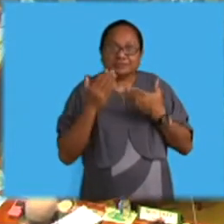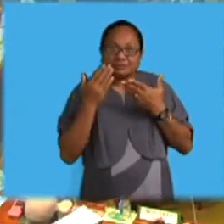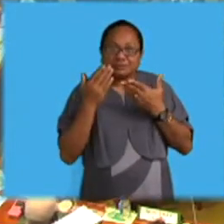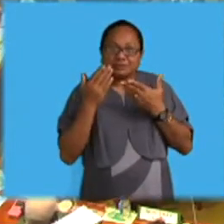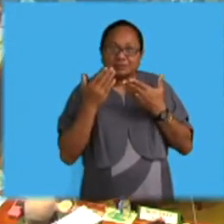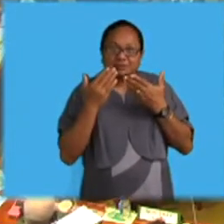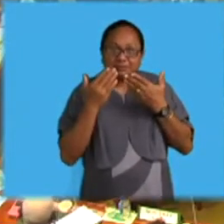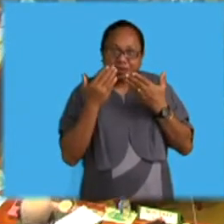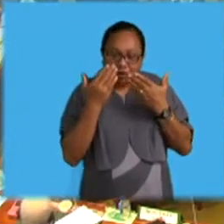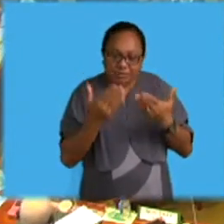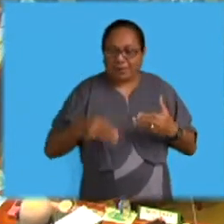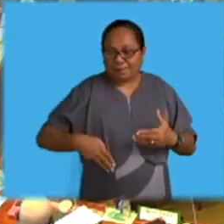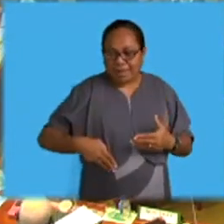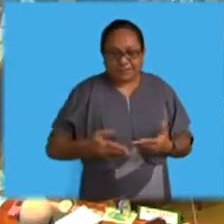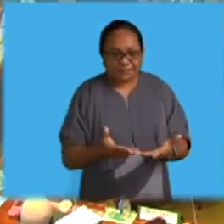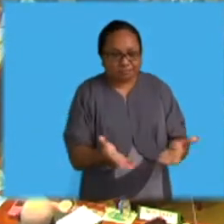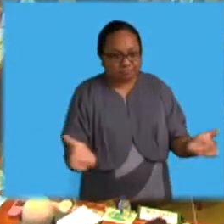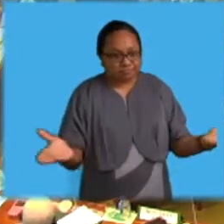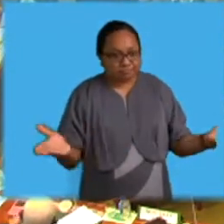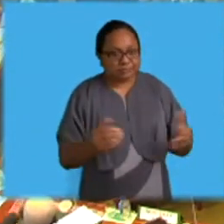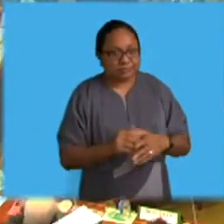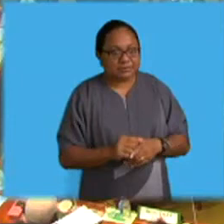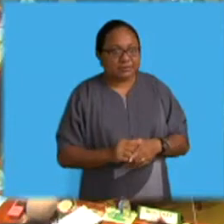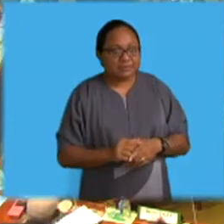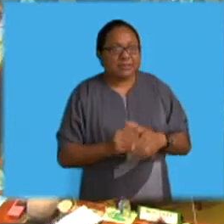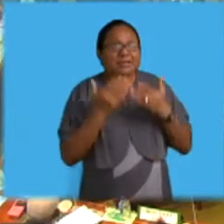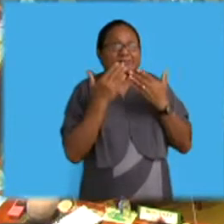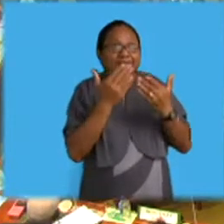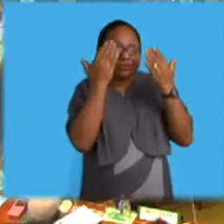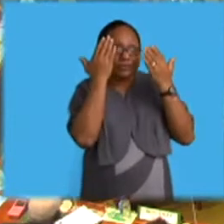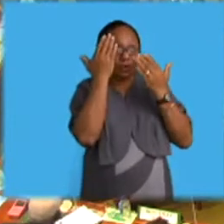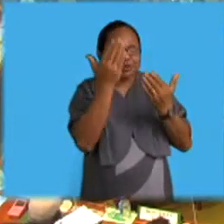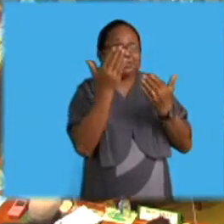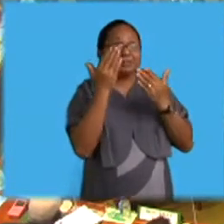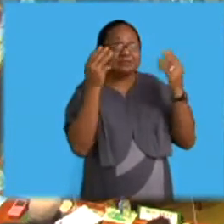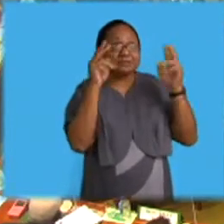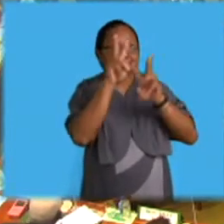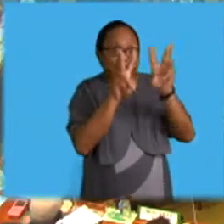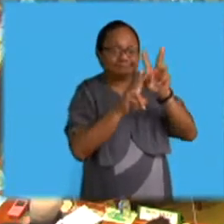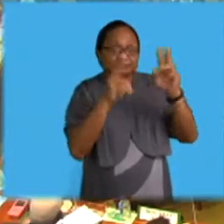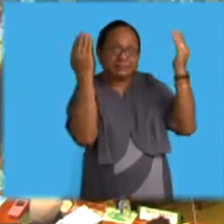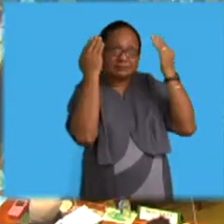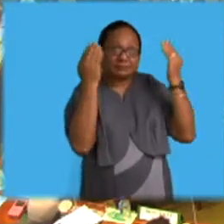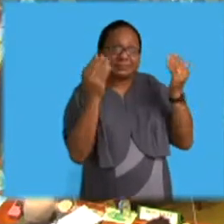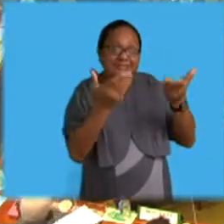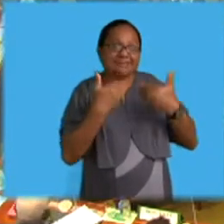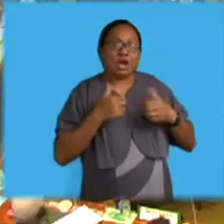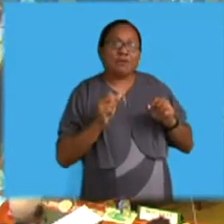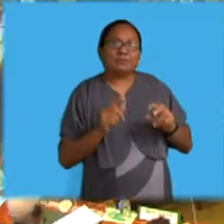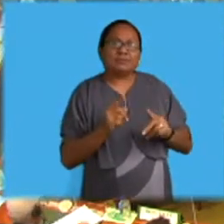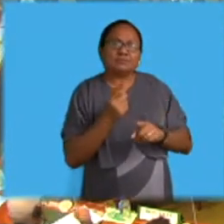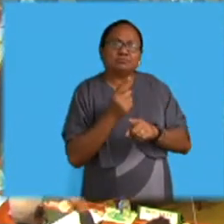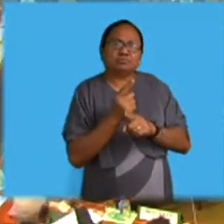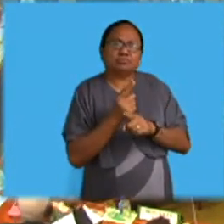thank Honourable Deputy Speaker, you for giving me this opportunity to speak on a topic